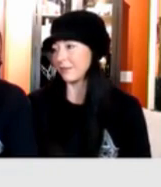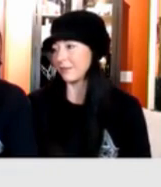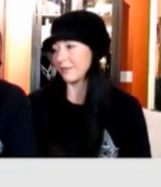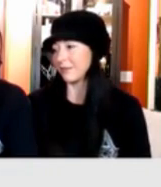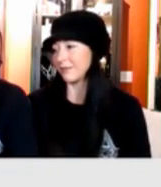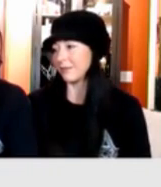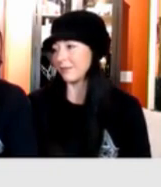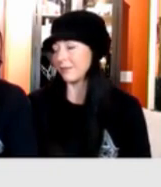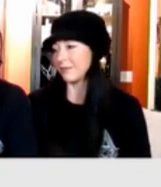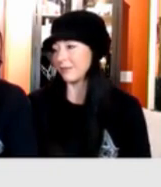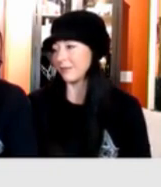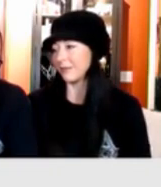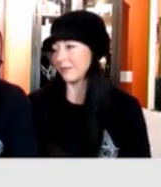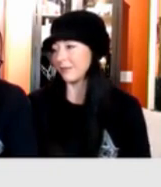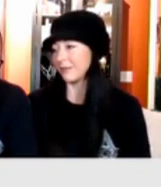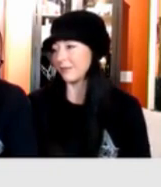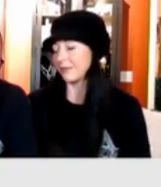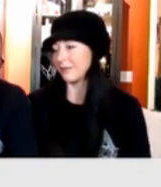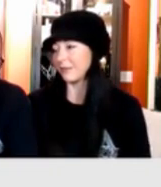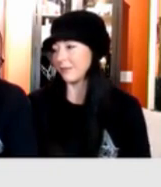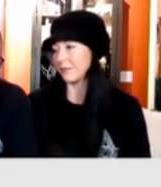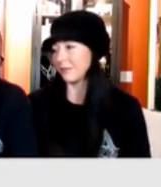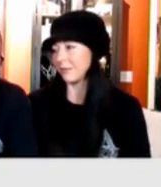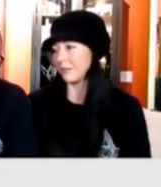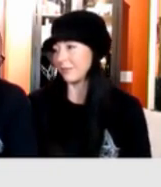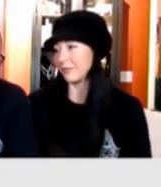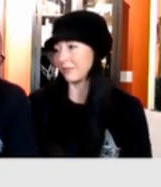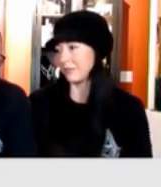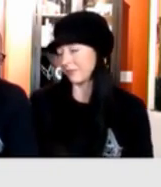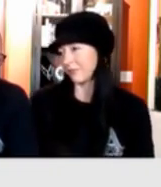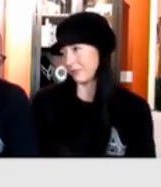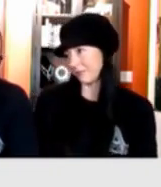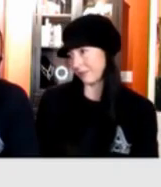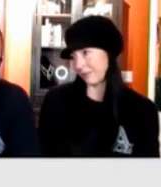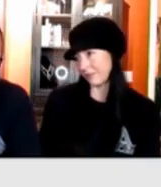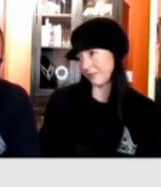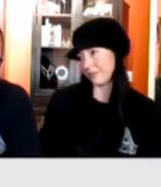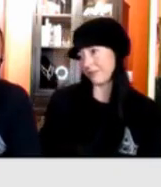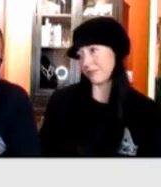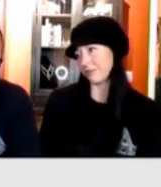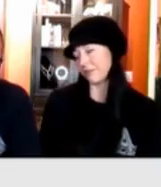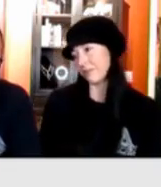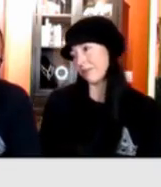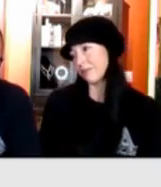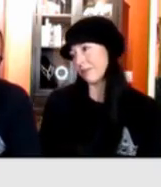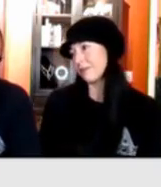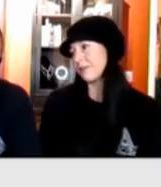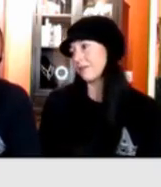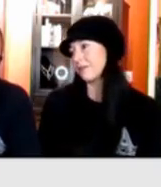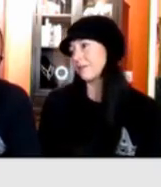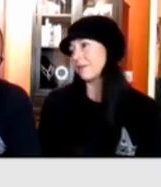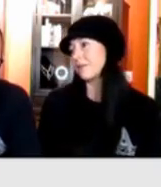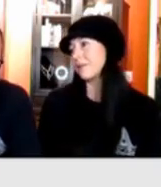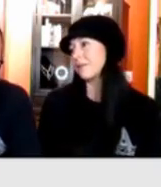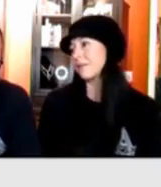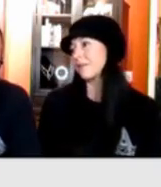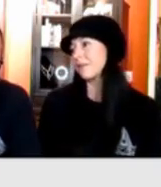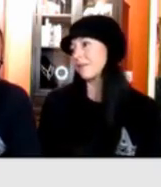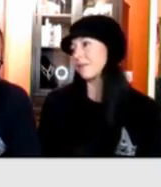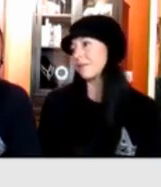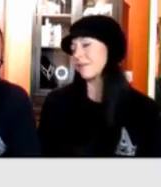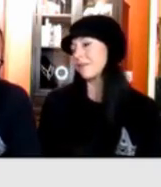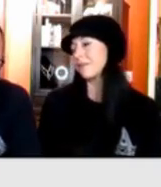in our mission. This is one of the most fun and important things I think we do, is to talk to you.